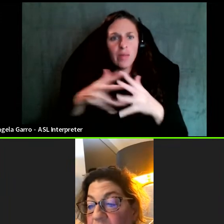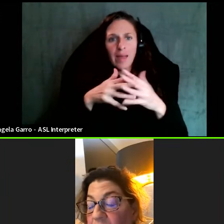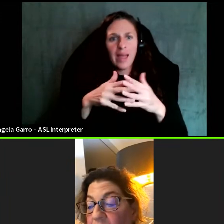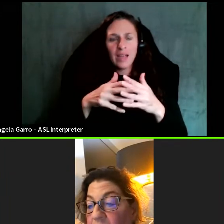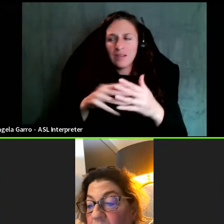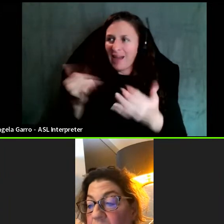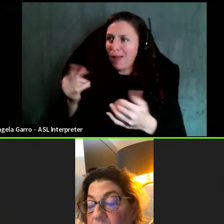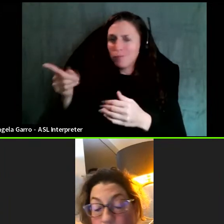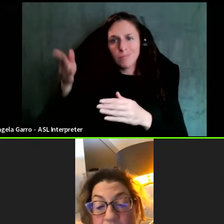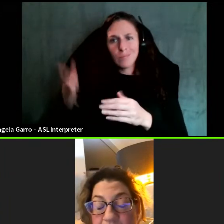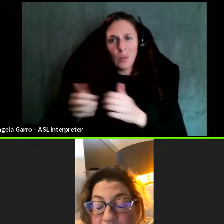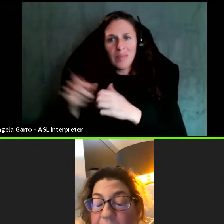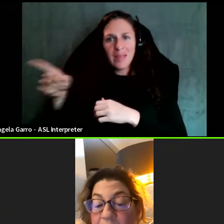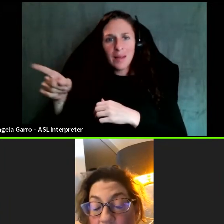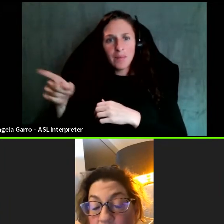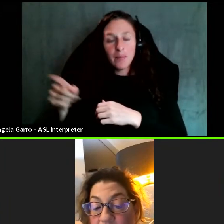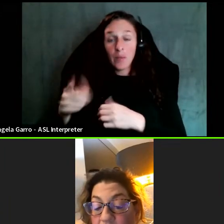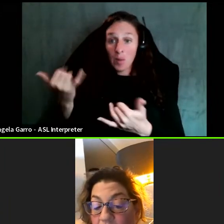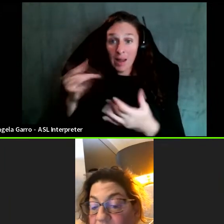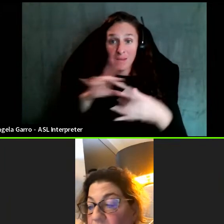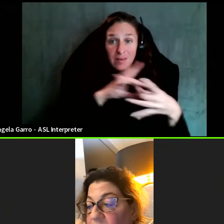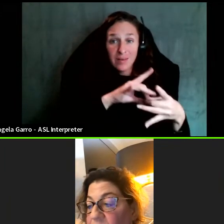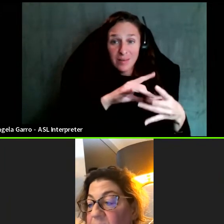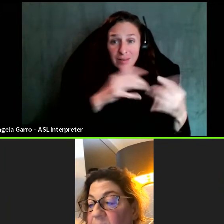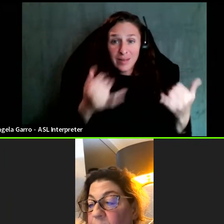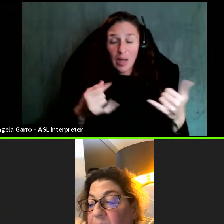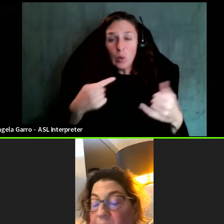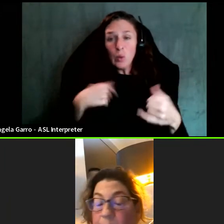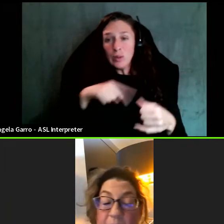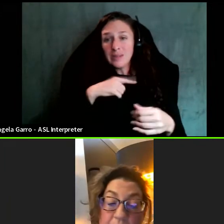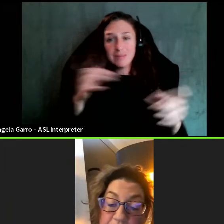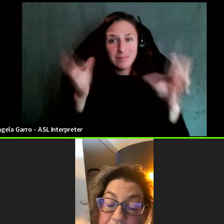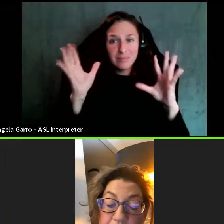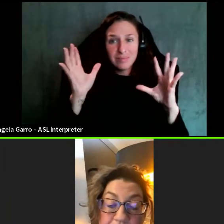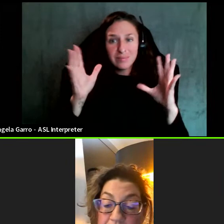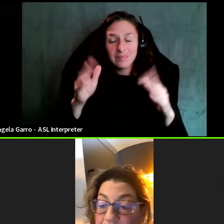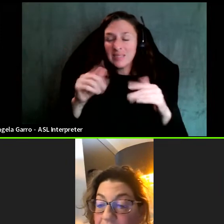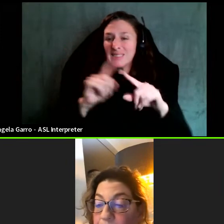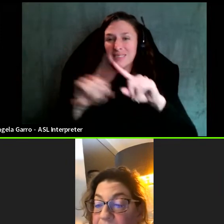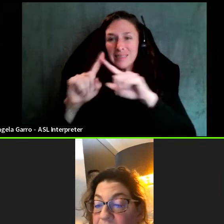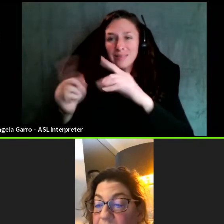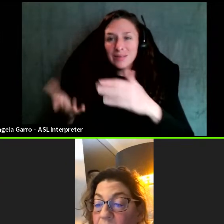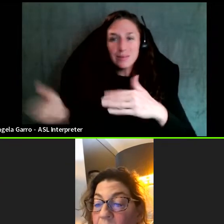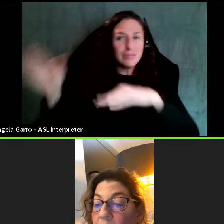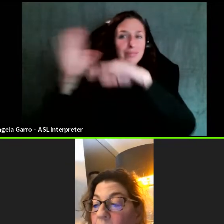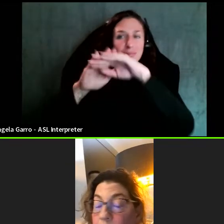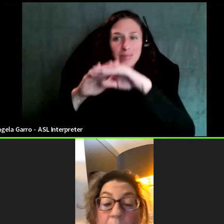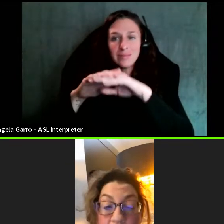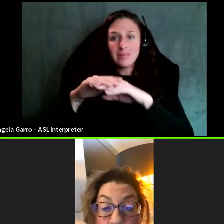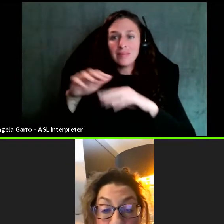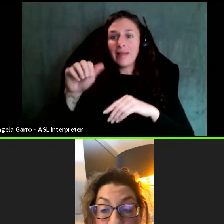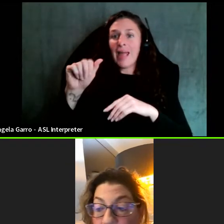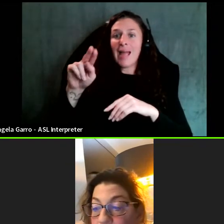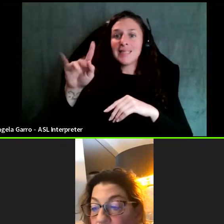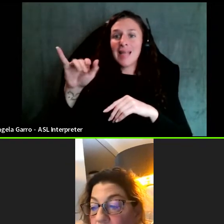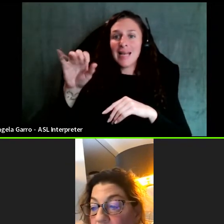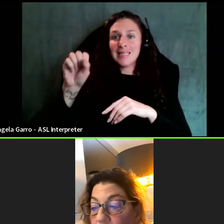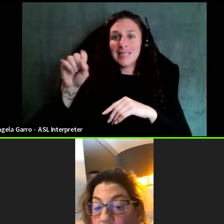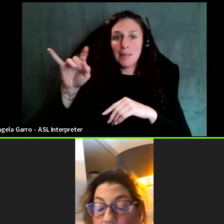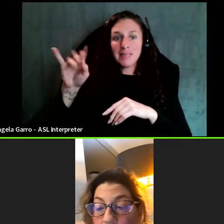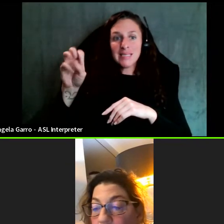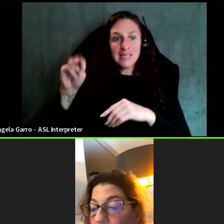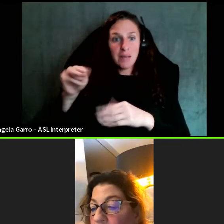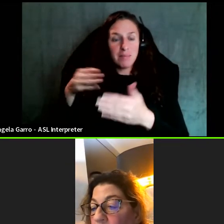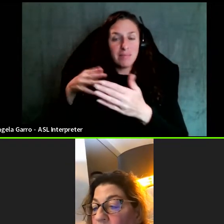conversation tonight is that we are seeing astounding levels of anti-Semitism on university campuses and among young people in